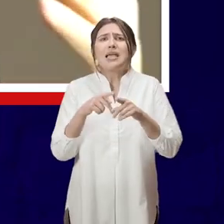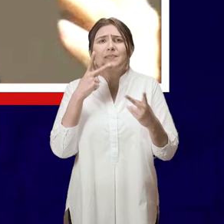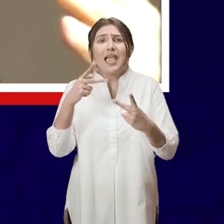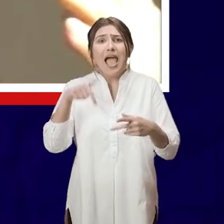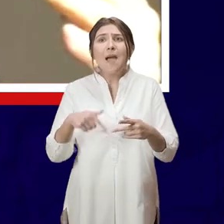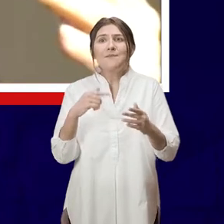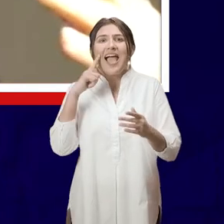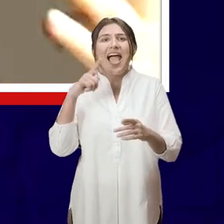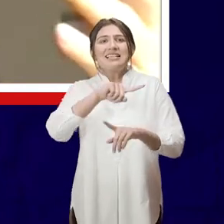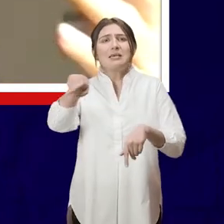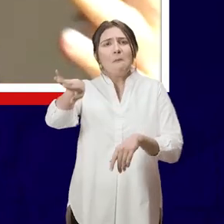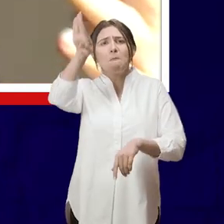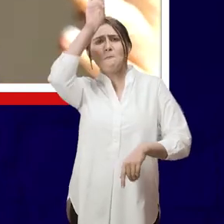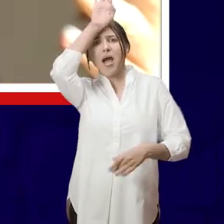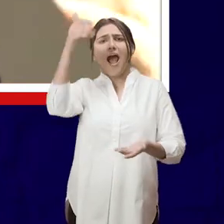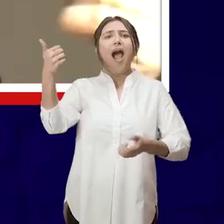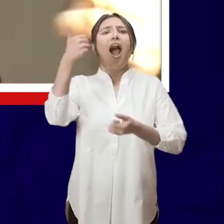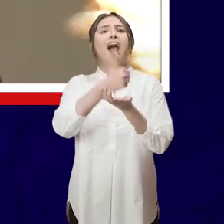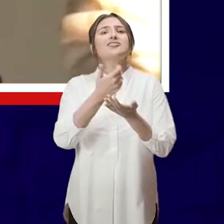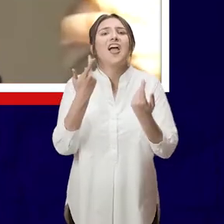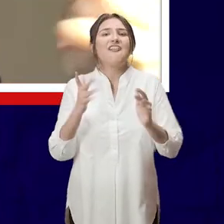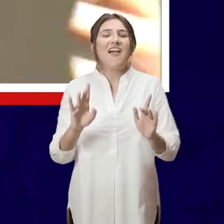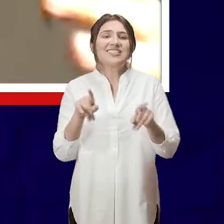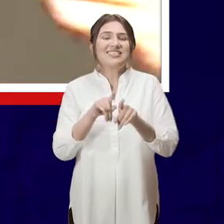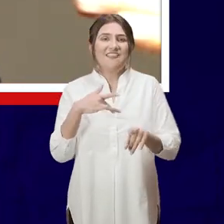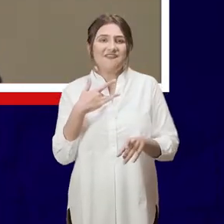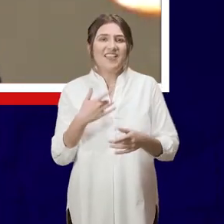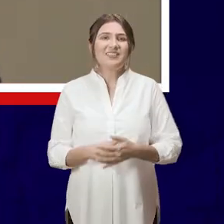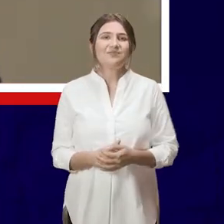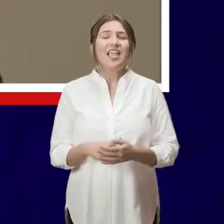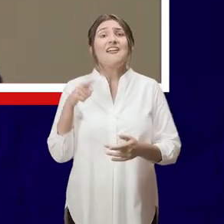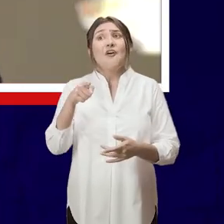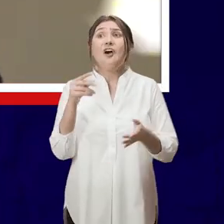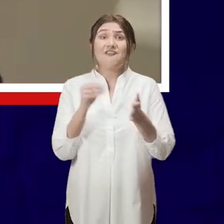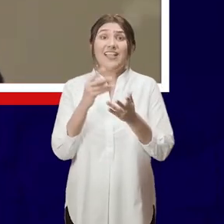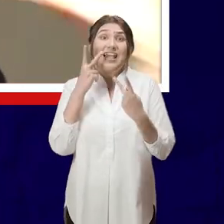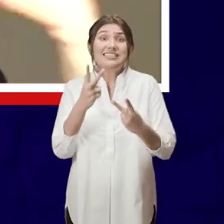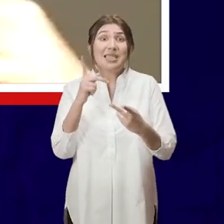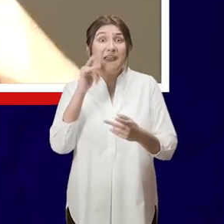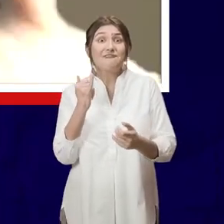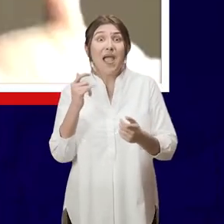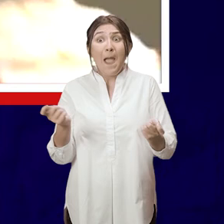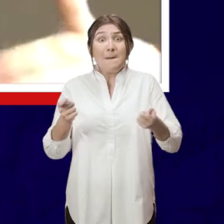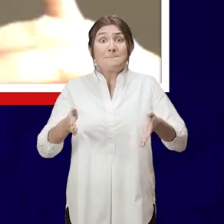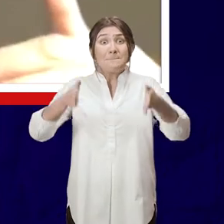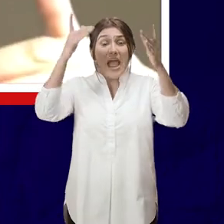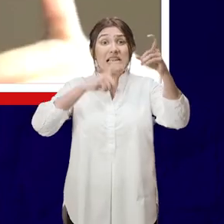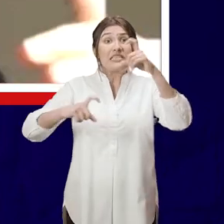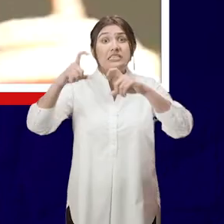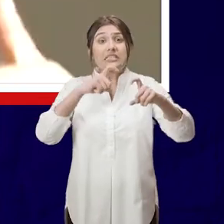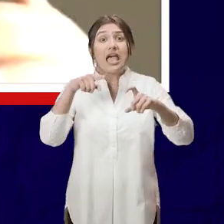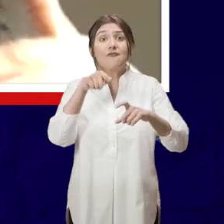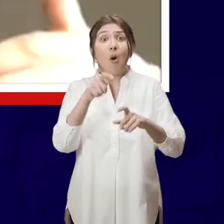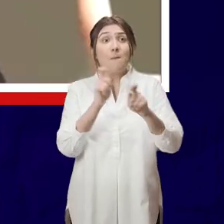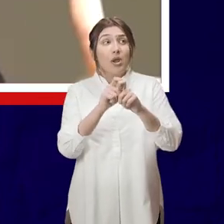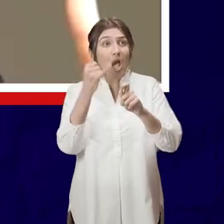on a throne, you know, an earthen throne. And so that's what architecture can do, actually. And that's what design does for you. And I